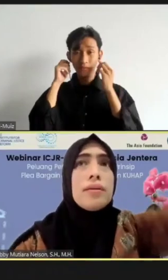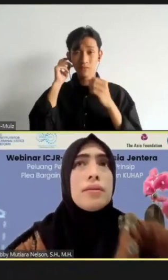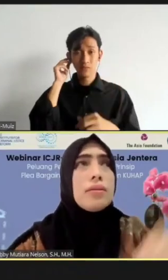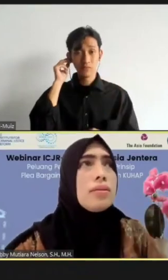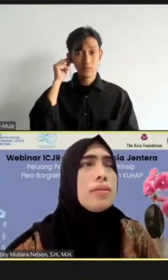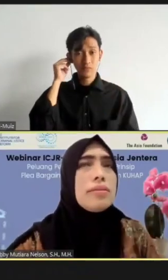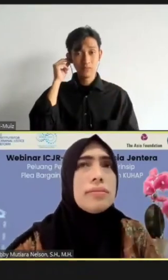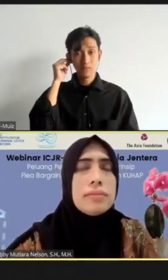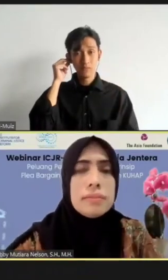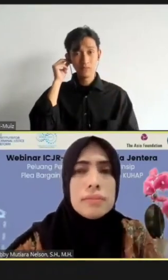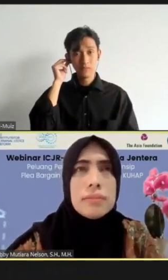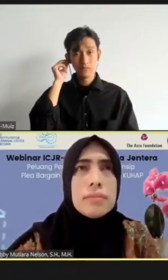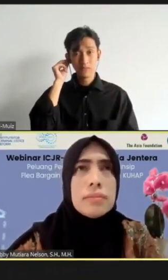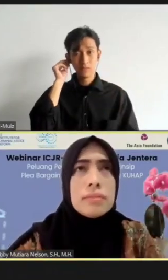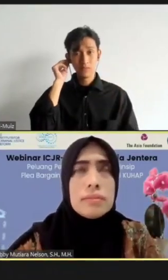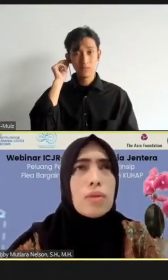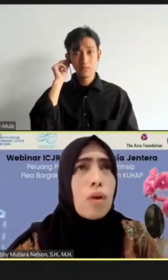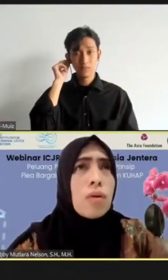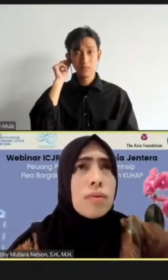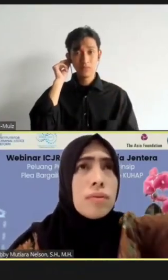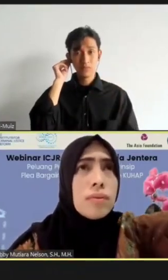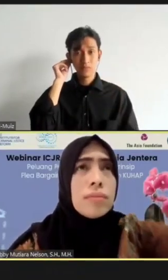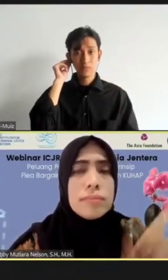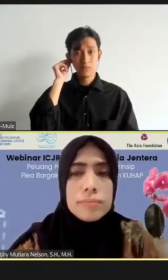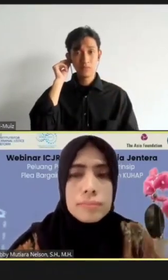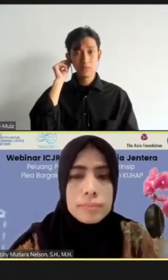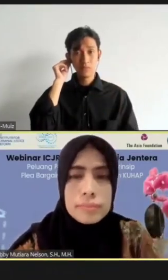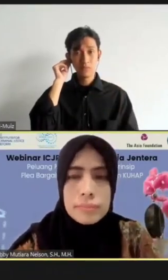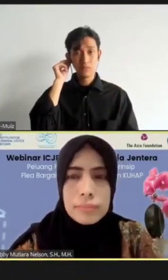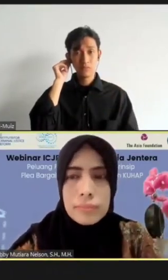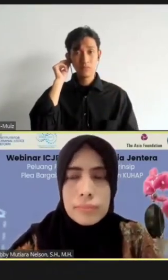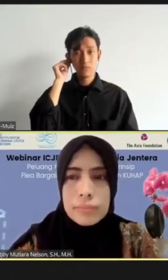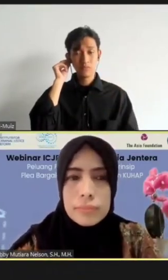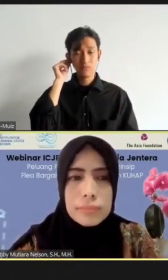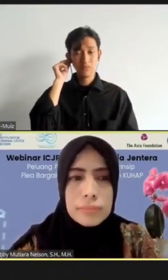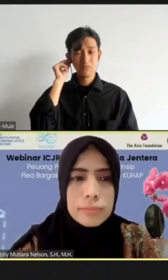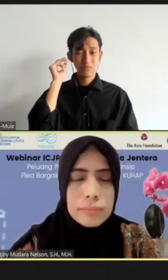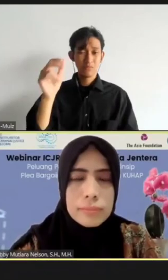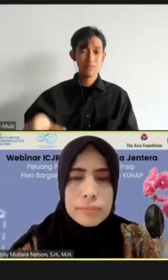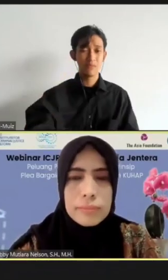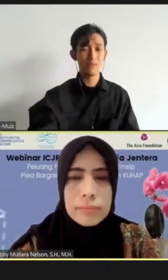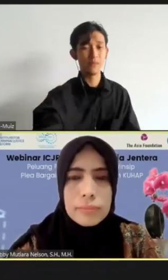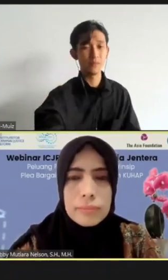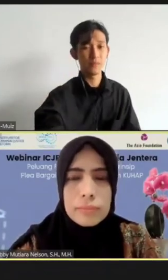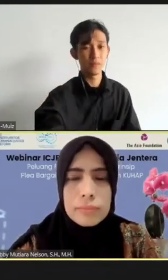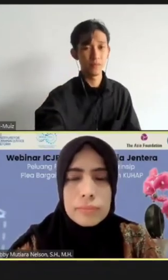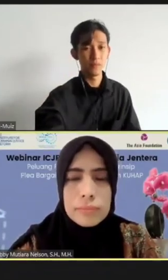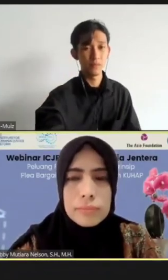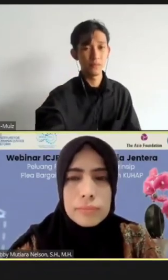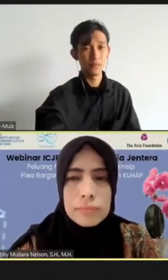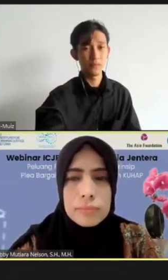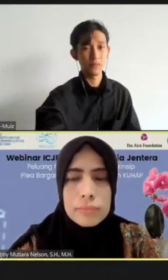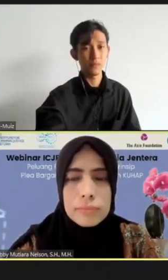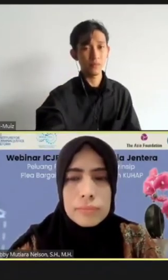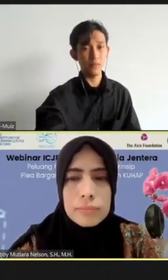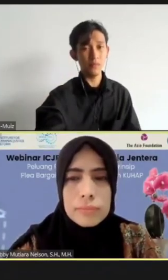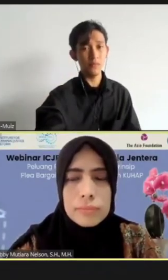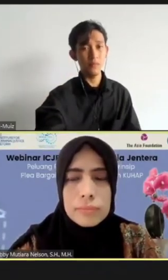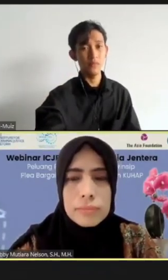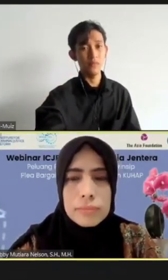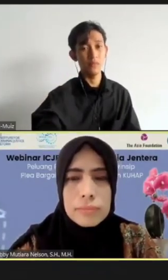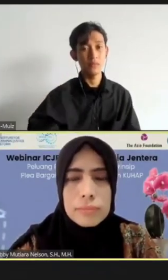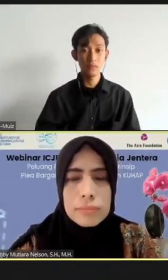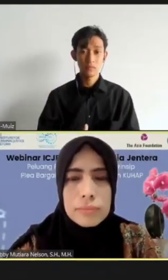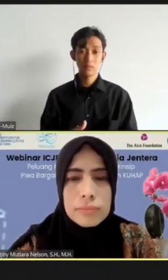defendant and a prosecutor. In a typical plea agreement, the defendant agrees to plead guilty